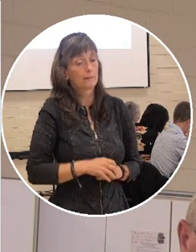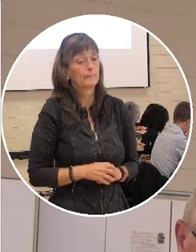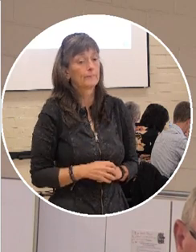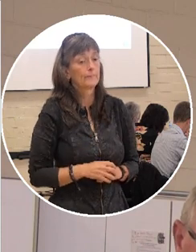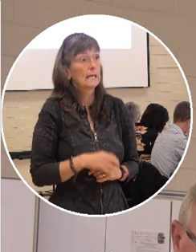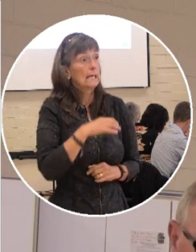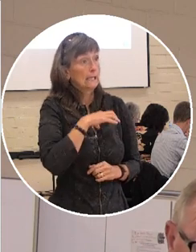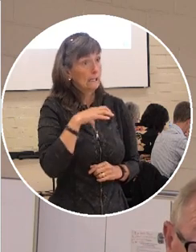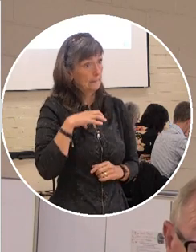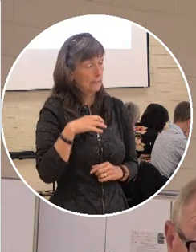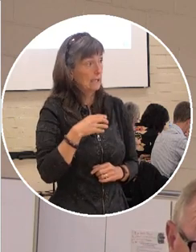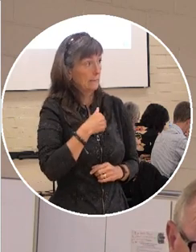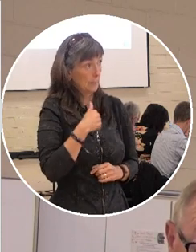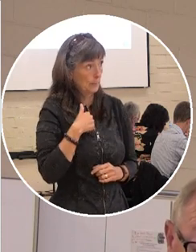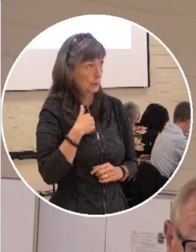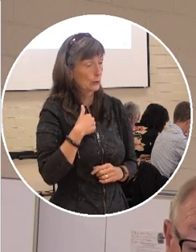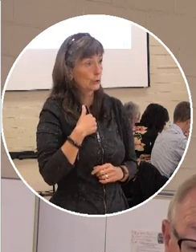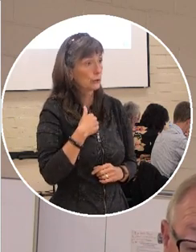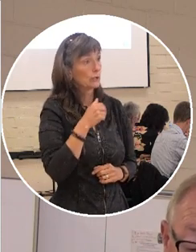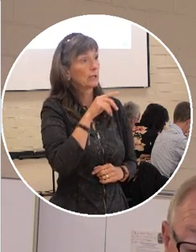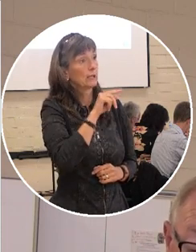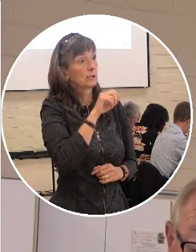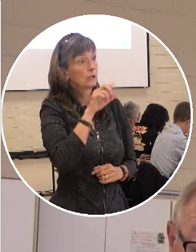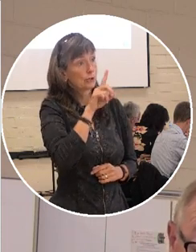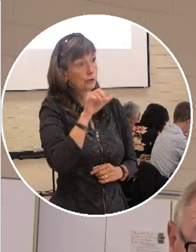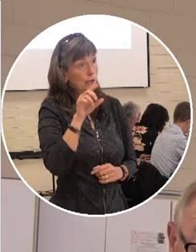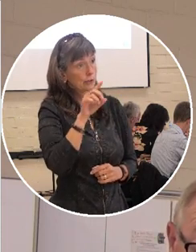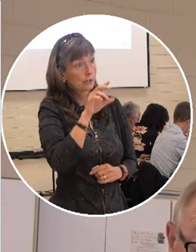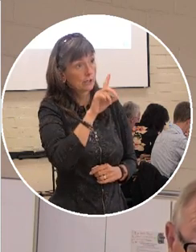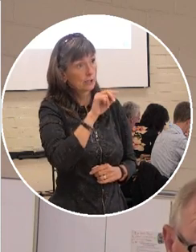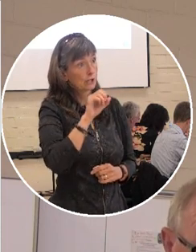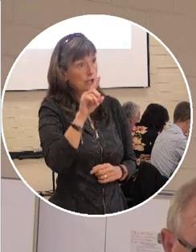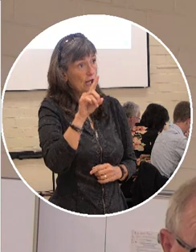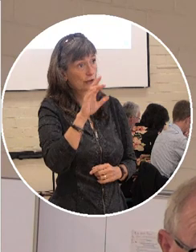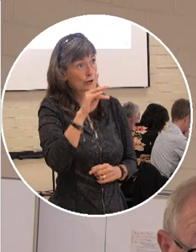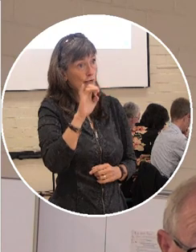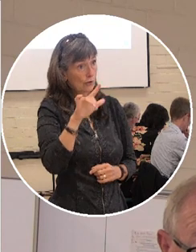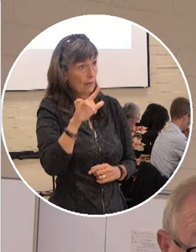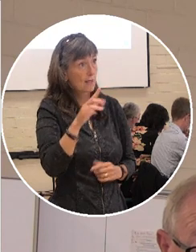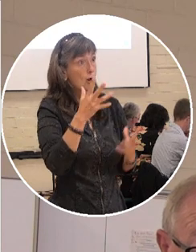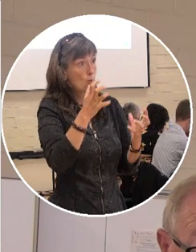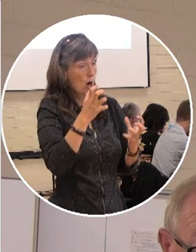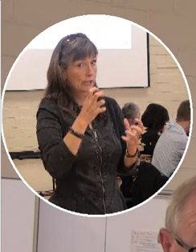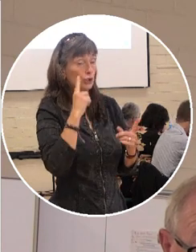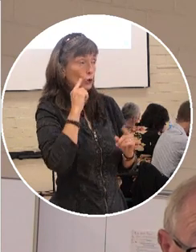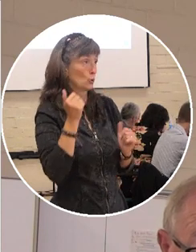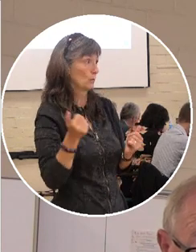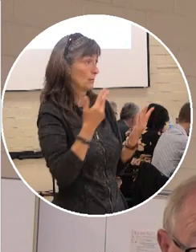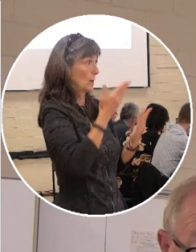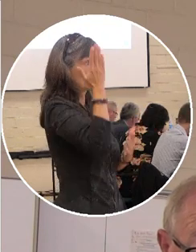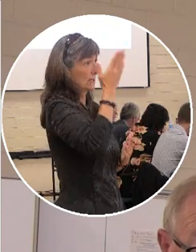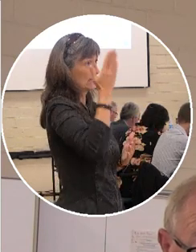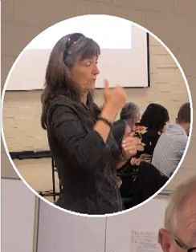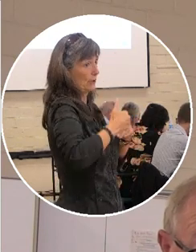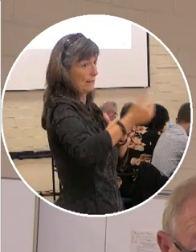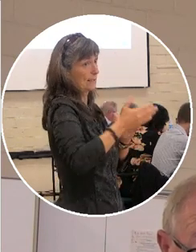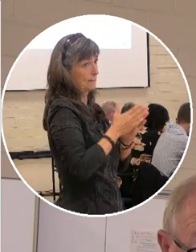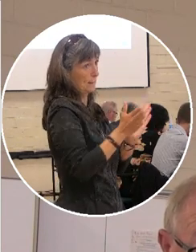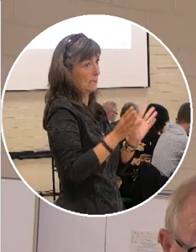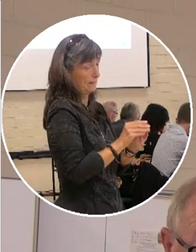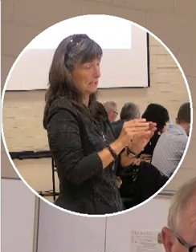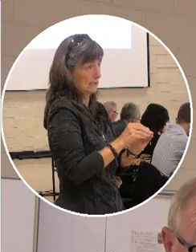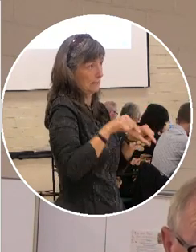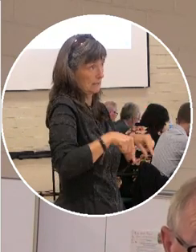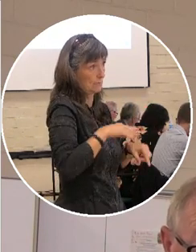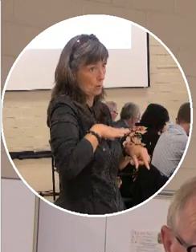Committee members consider a request from Mr. Todd Churchill to present at the next public meeting of the board, and